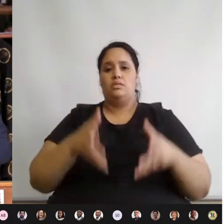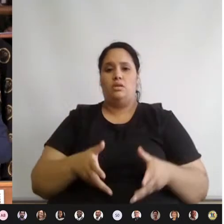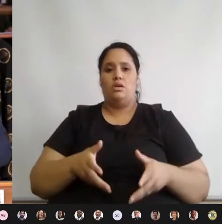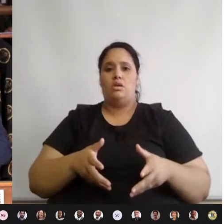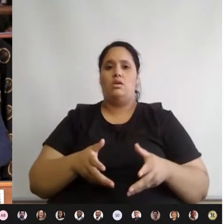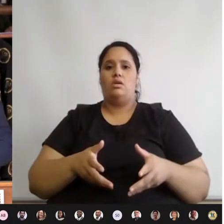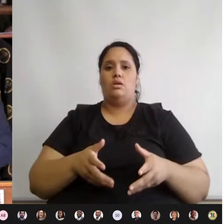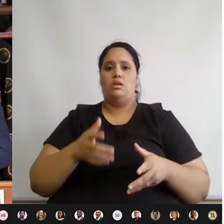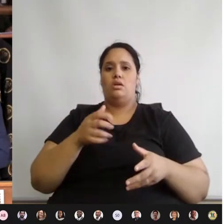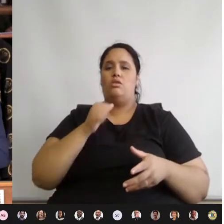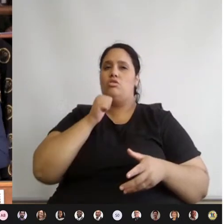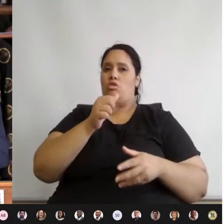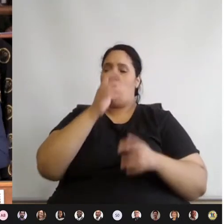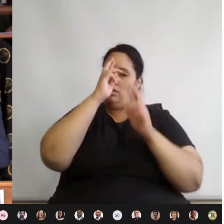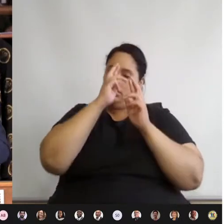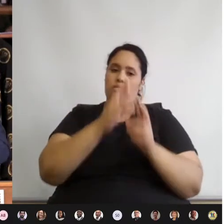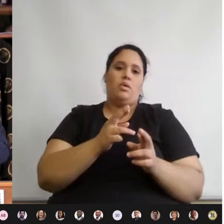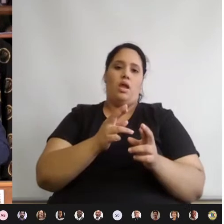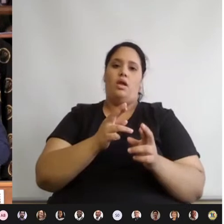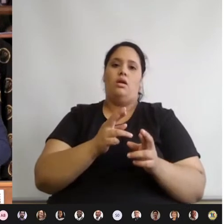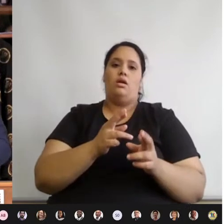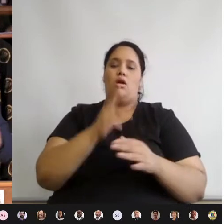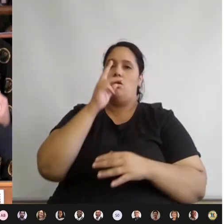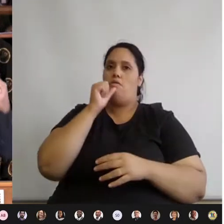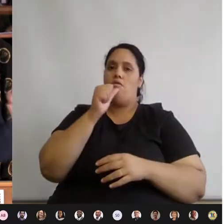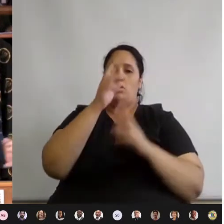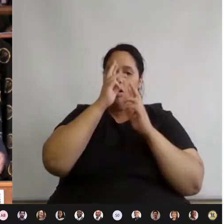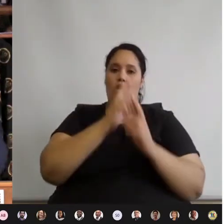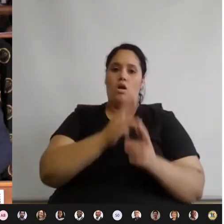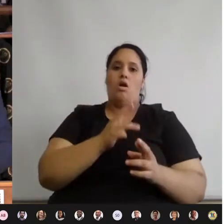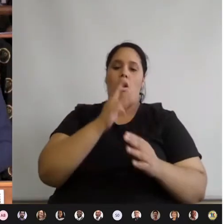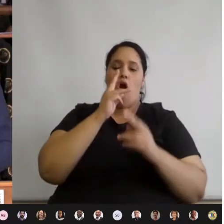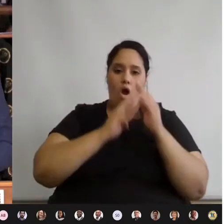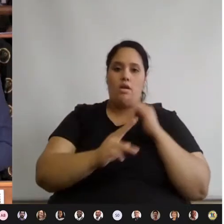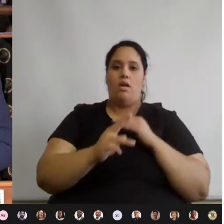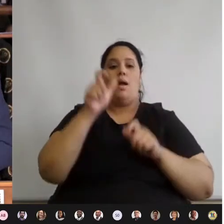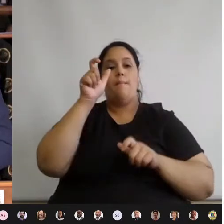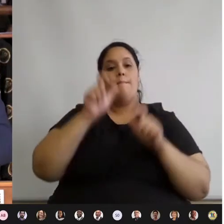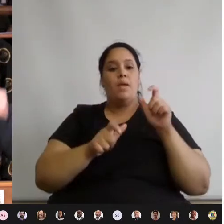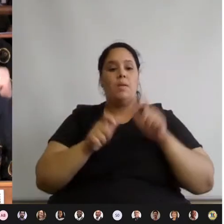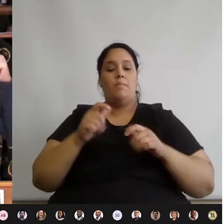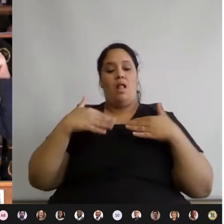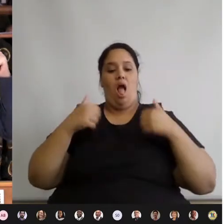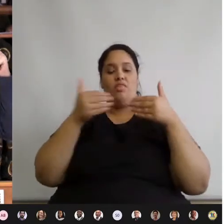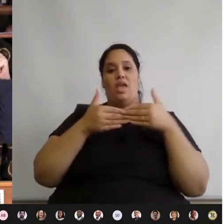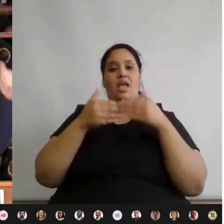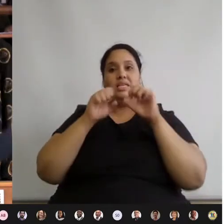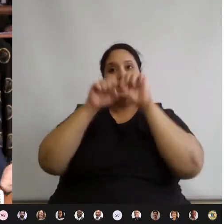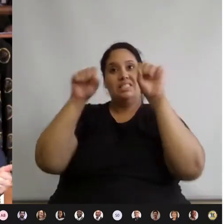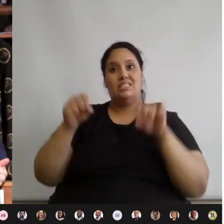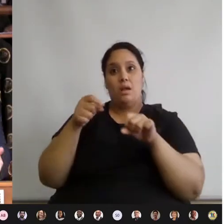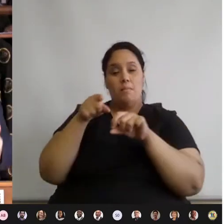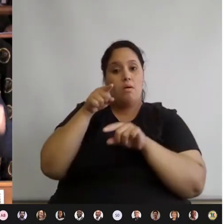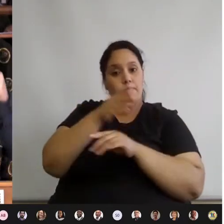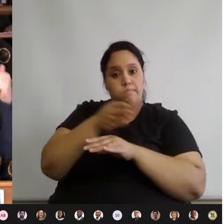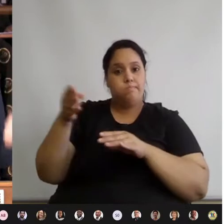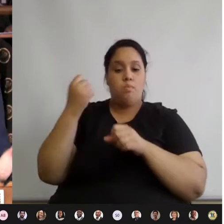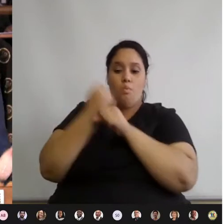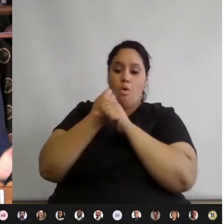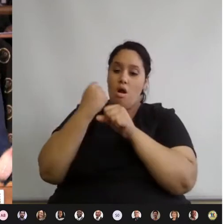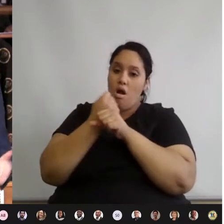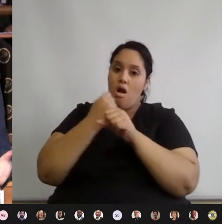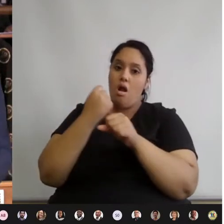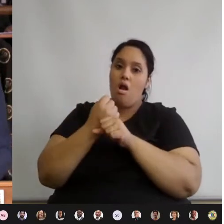and disrespect to those men and women who are in our healthcare system, who spent days